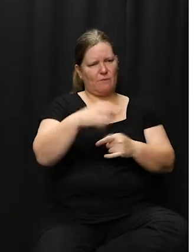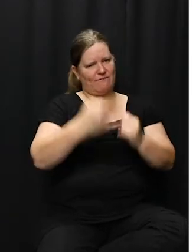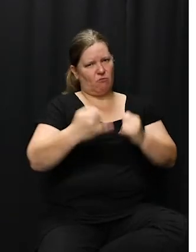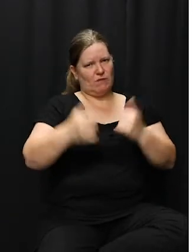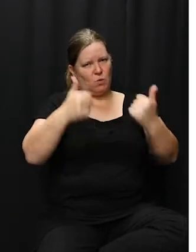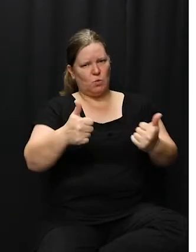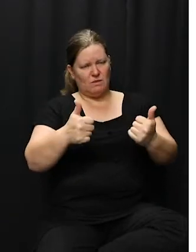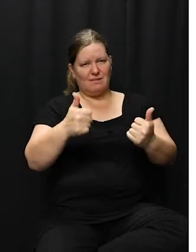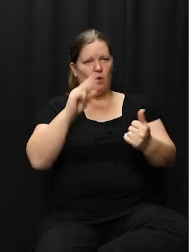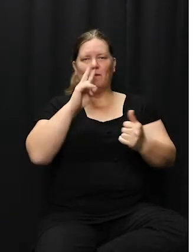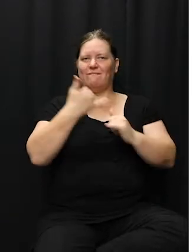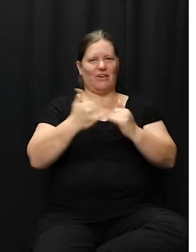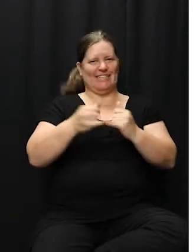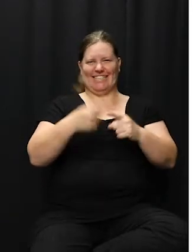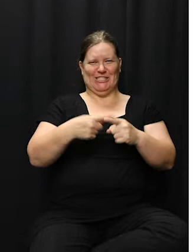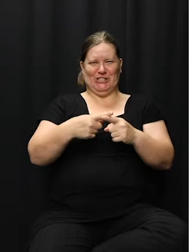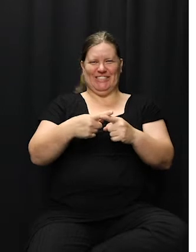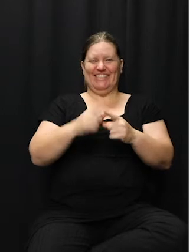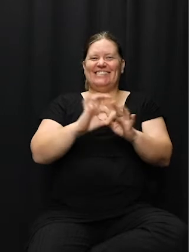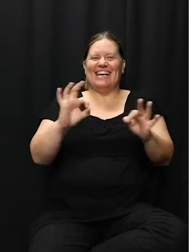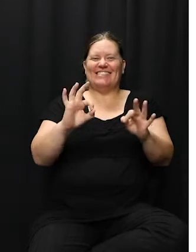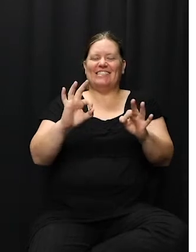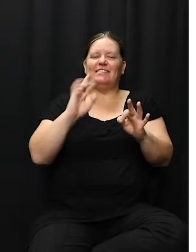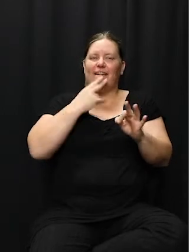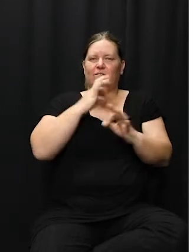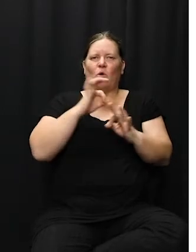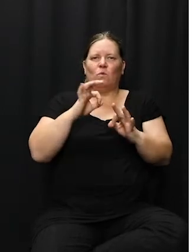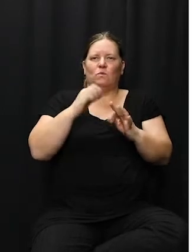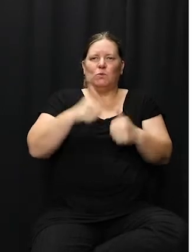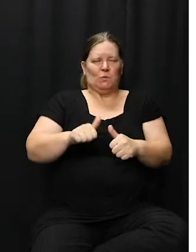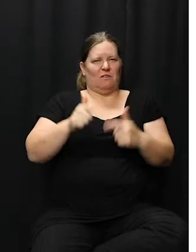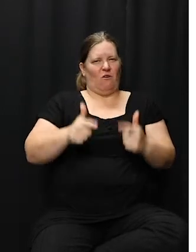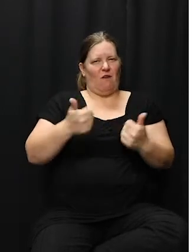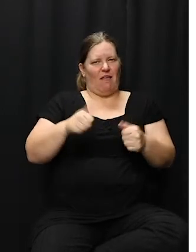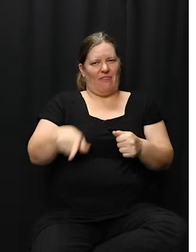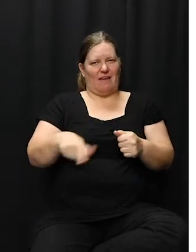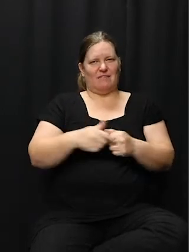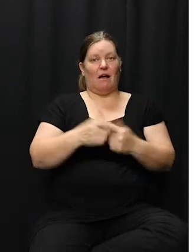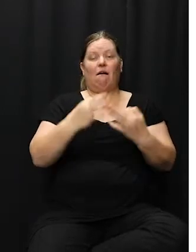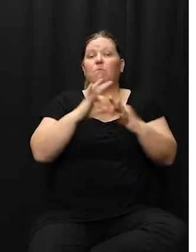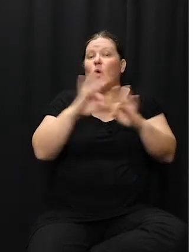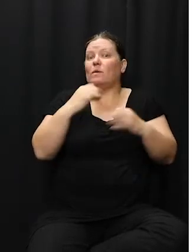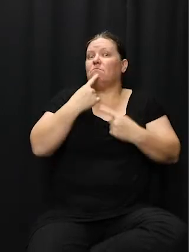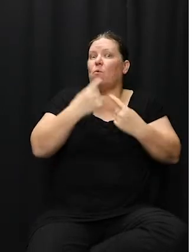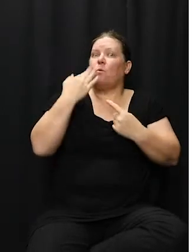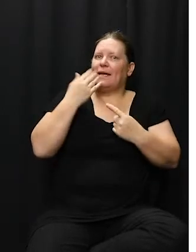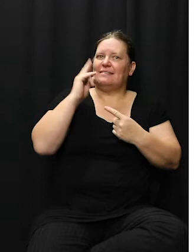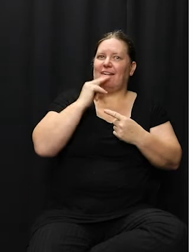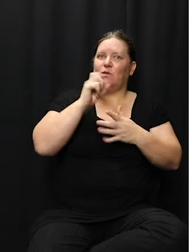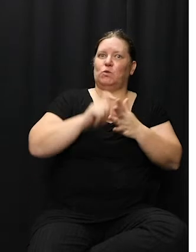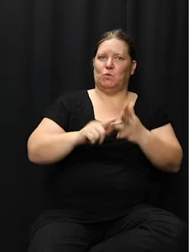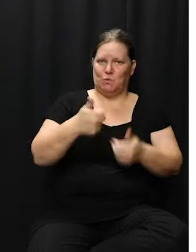very slow or very, very good, or, it's very English, and deaf people don't use that a lot.